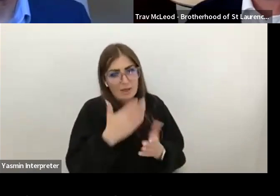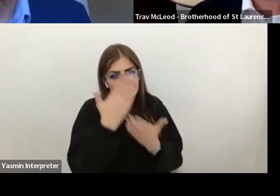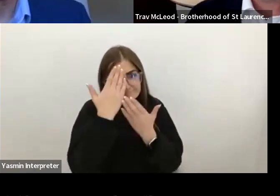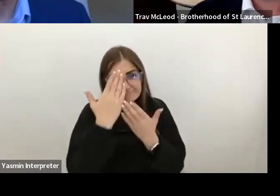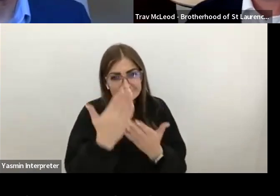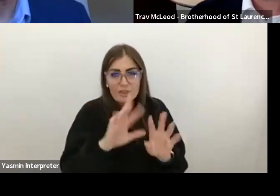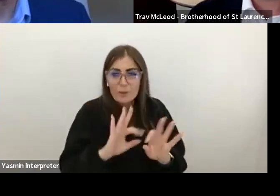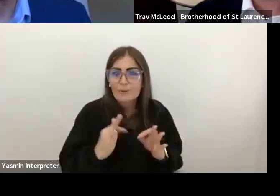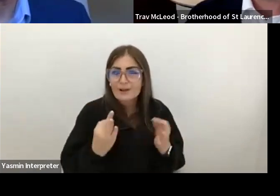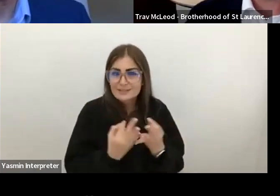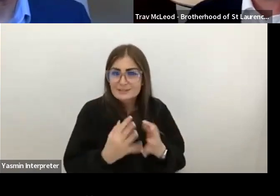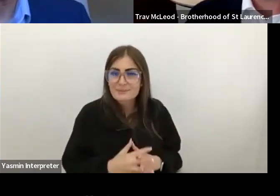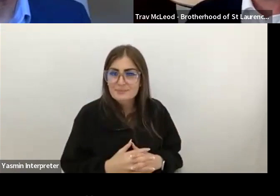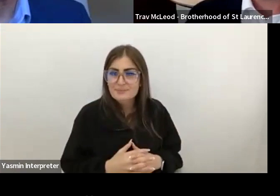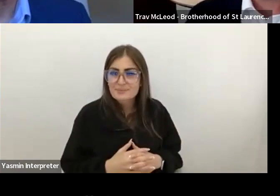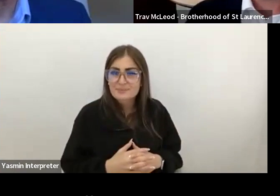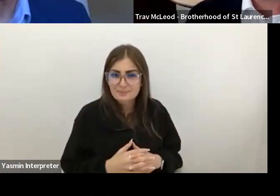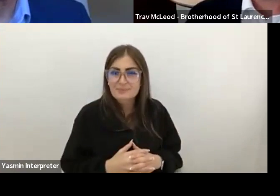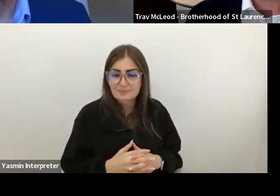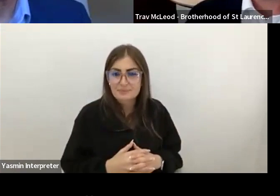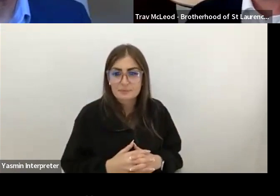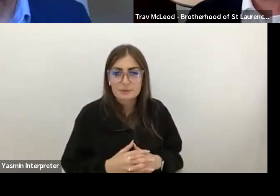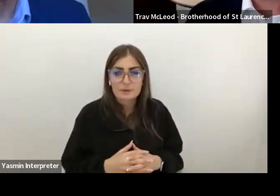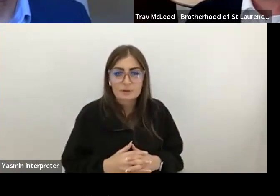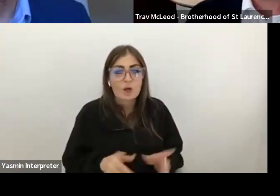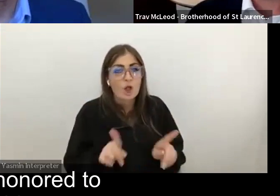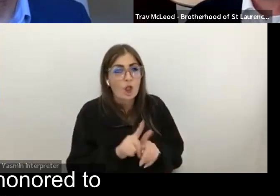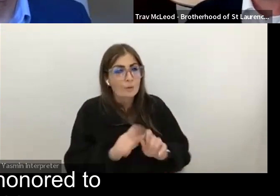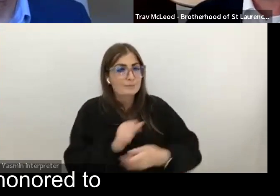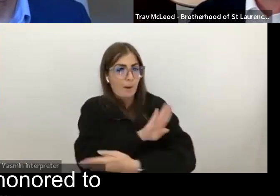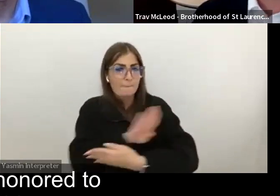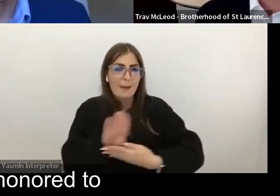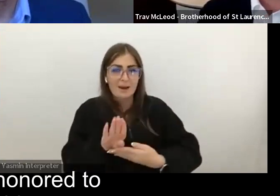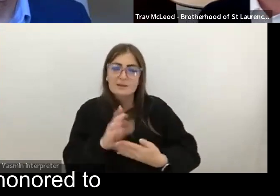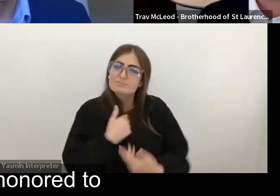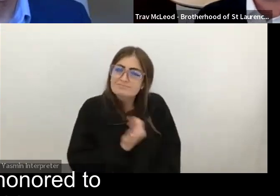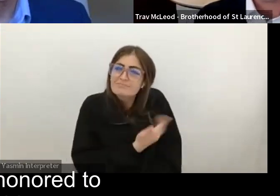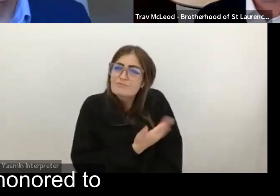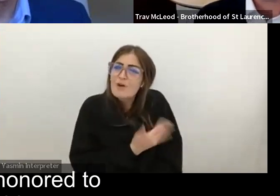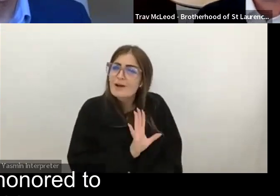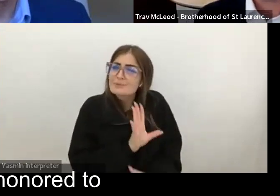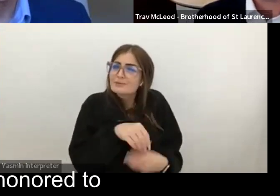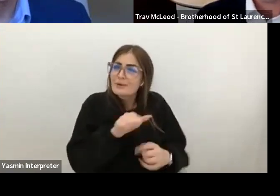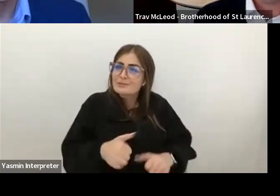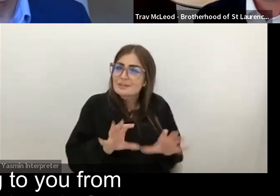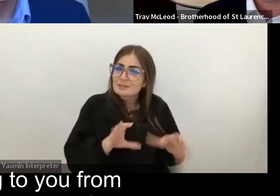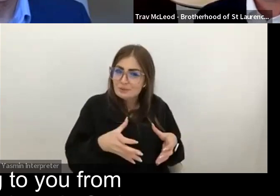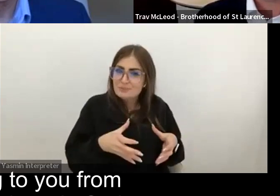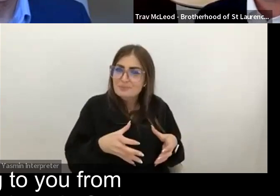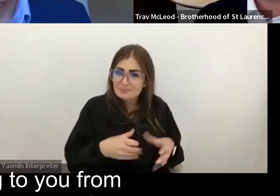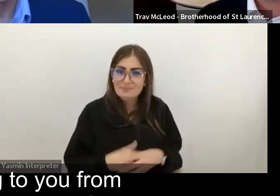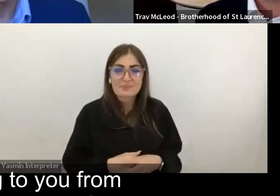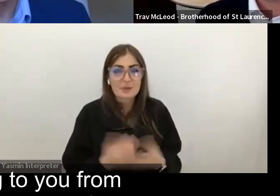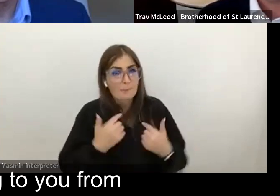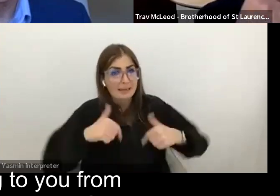the organisation. And likewise, my panellists, I'm really honoured to be part of this group. I'm speaking